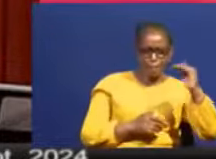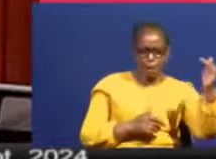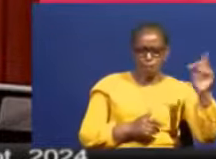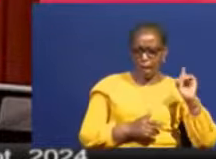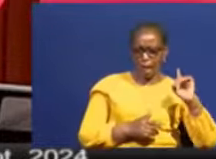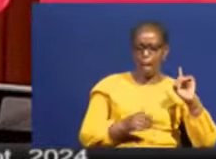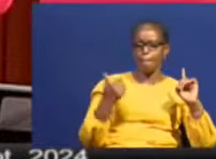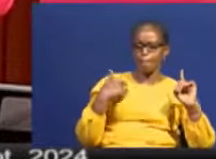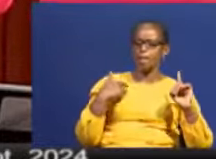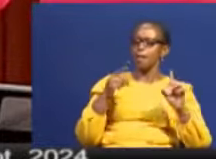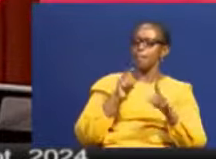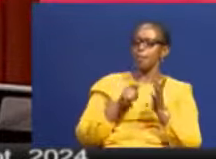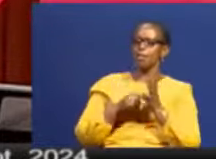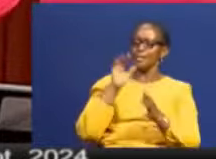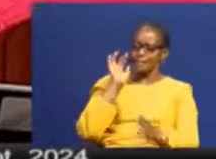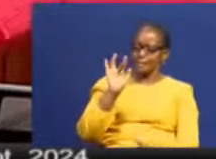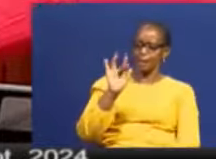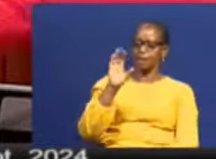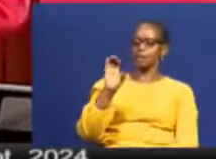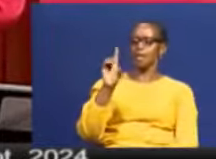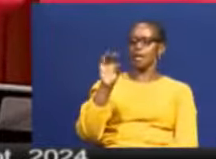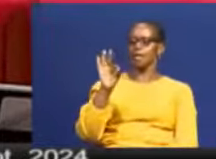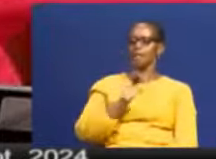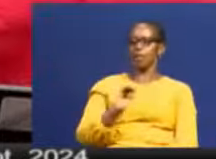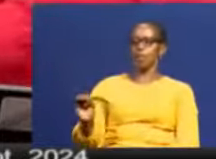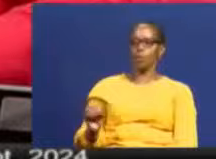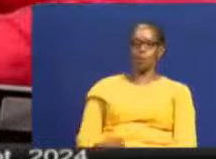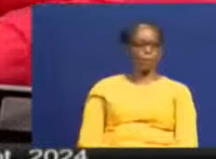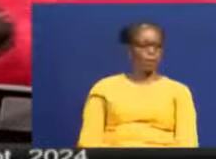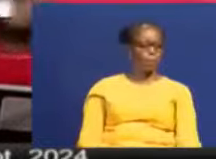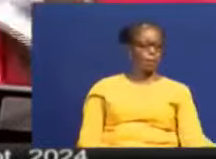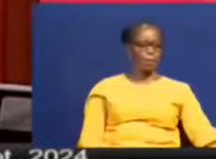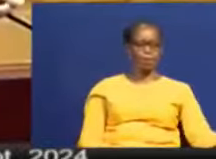usiguze NGCDF. Hapo tutapigana.